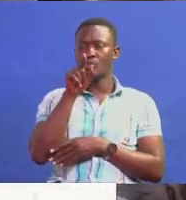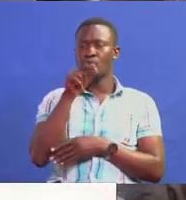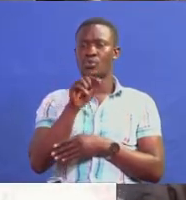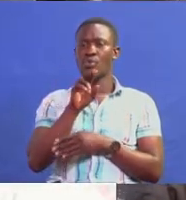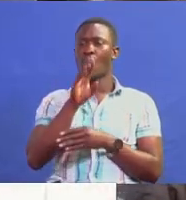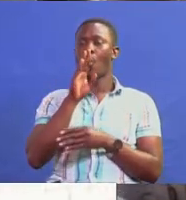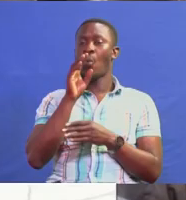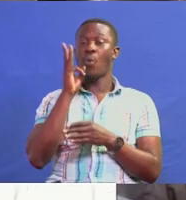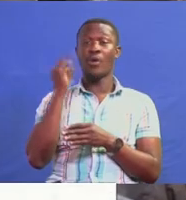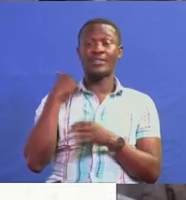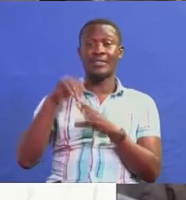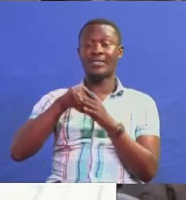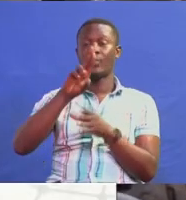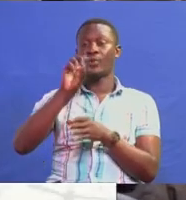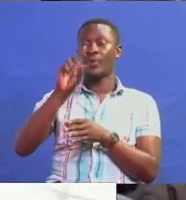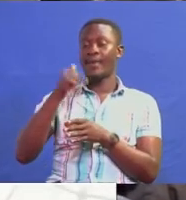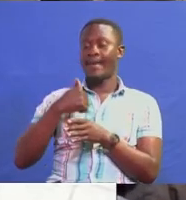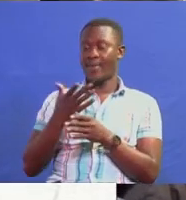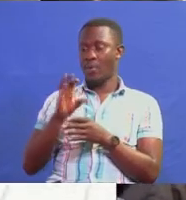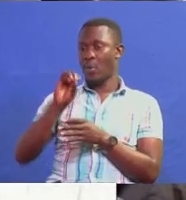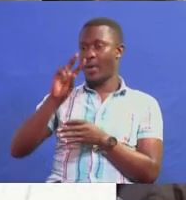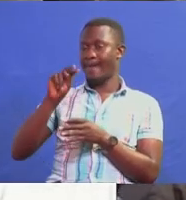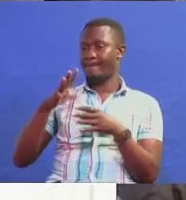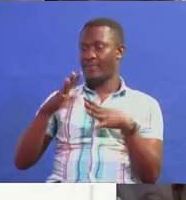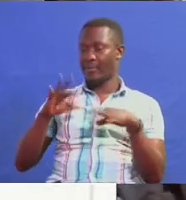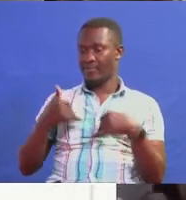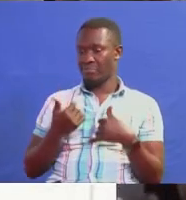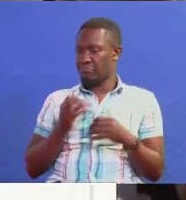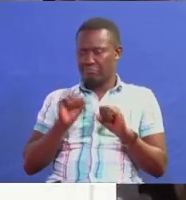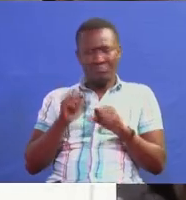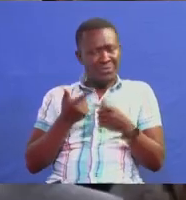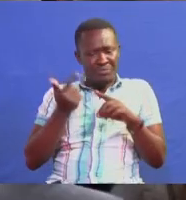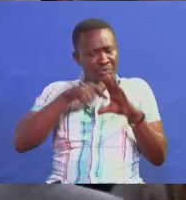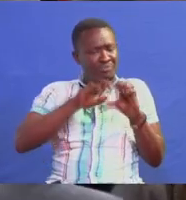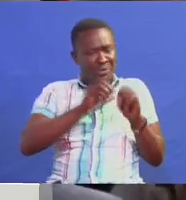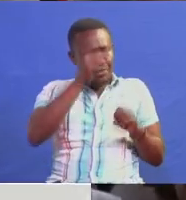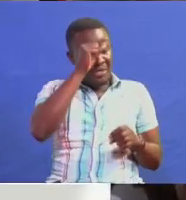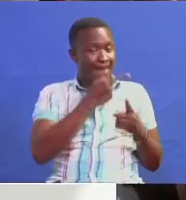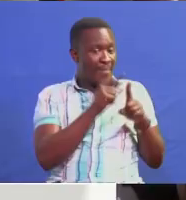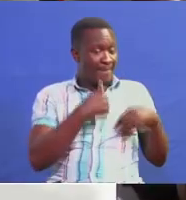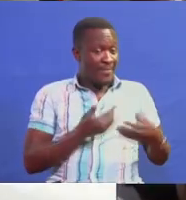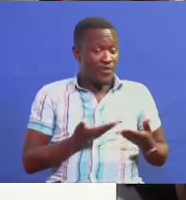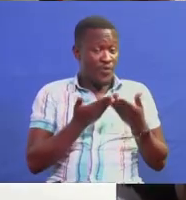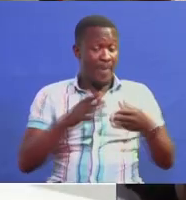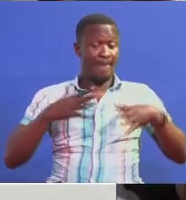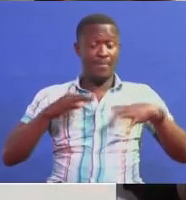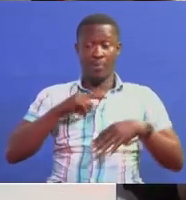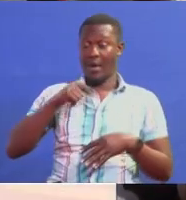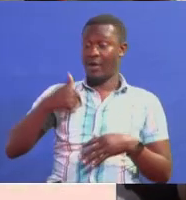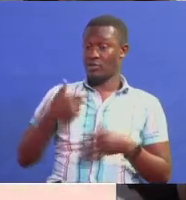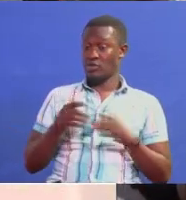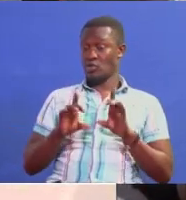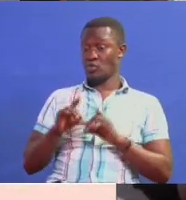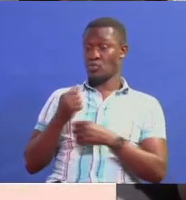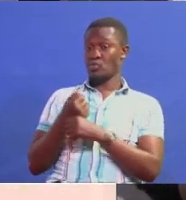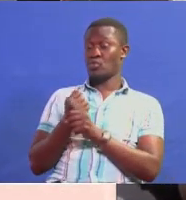UDA na sisi wana ODM, sisi hatujaingia kwa serikali, lakini tumepea watu wetu wafanye